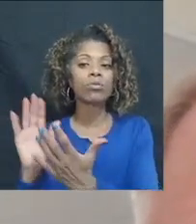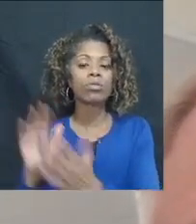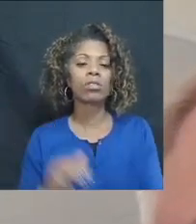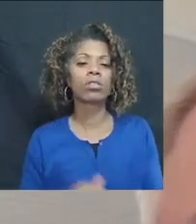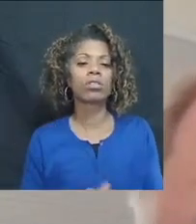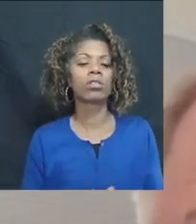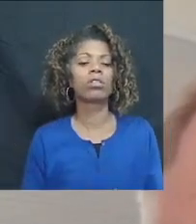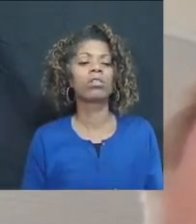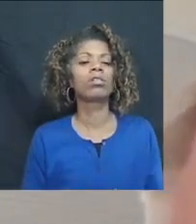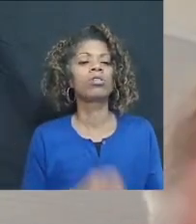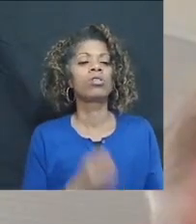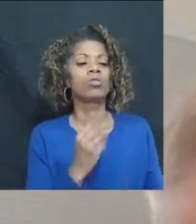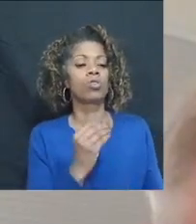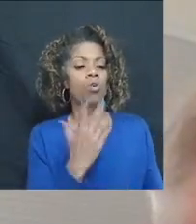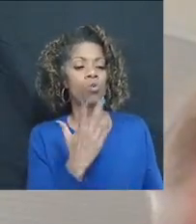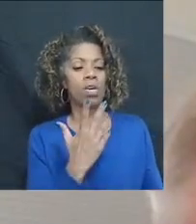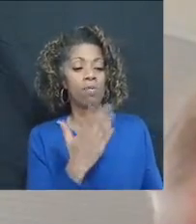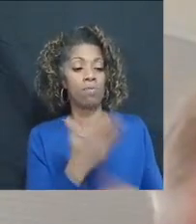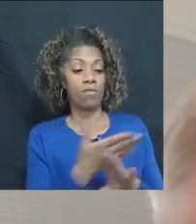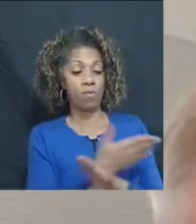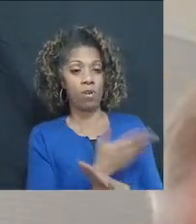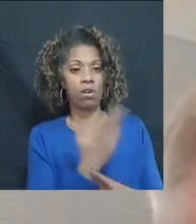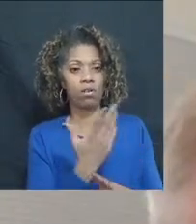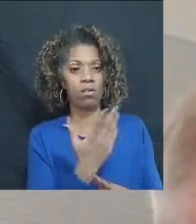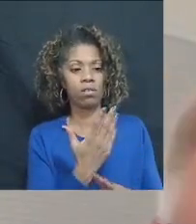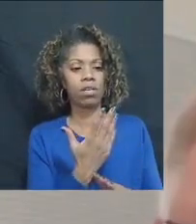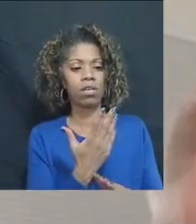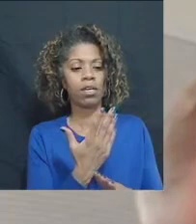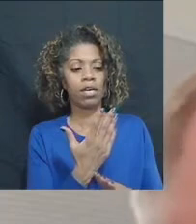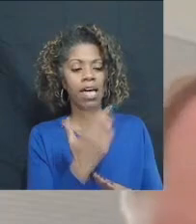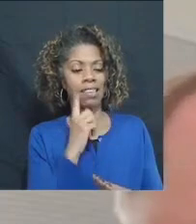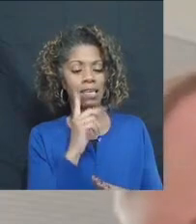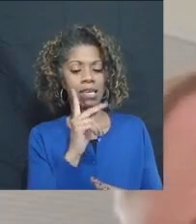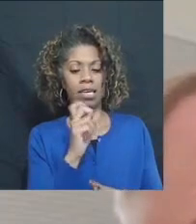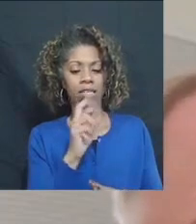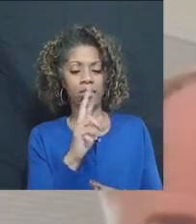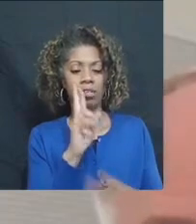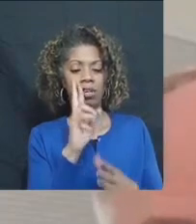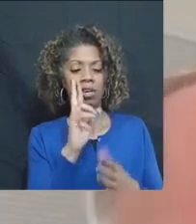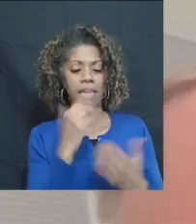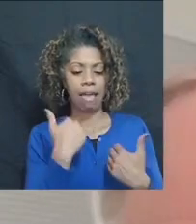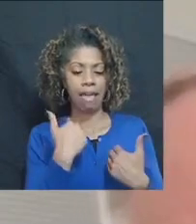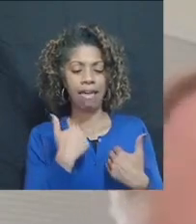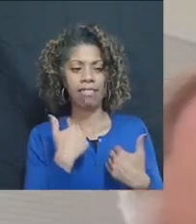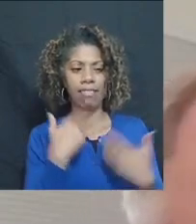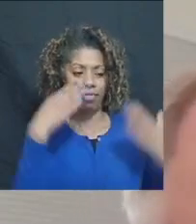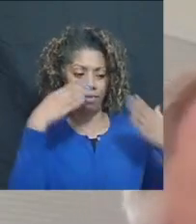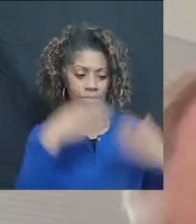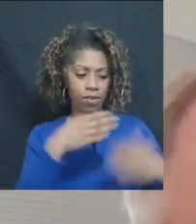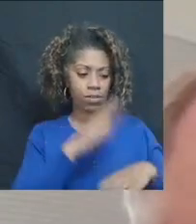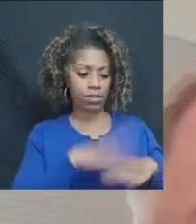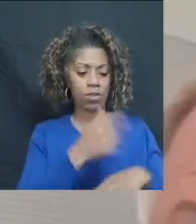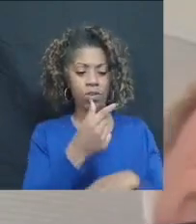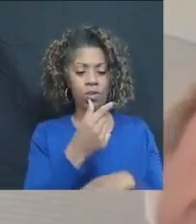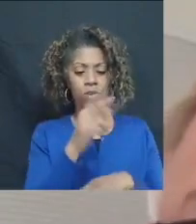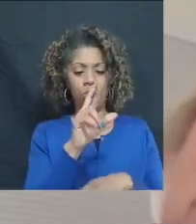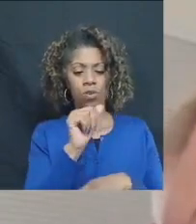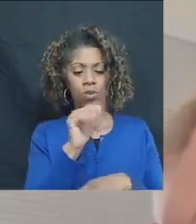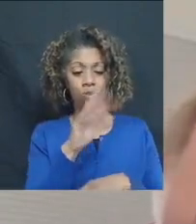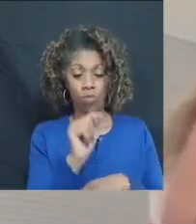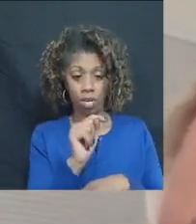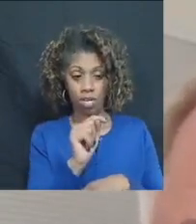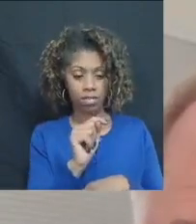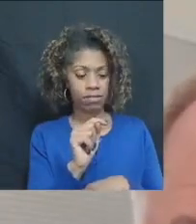organization. They're now a public charity. And we invested deeply in educating reporters and helping them